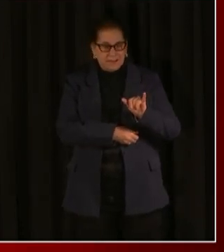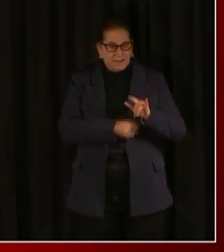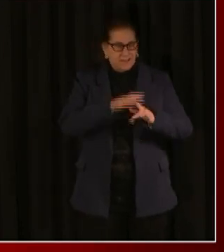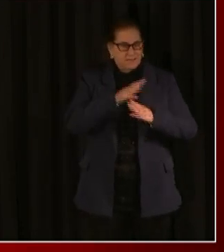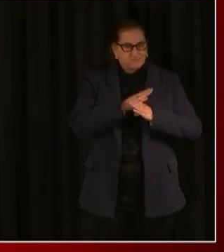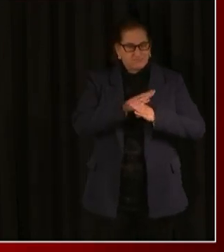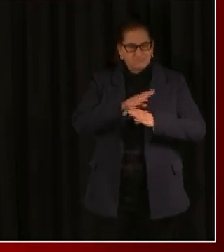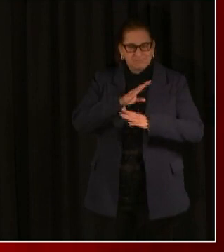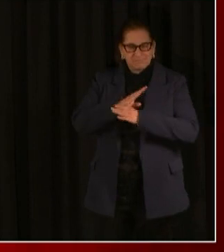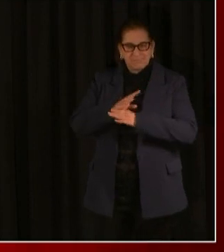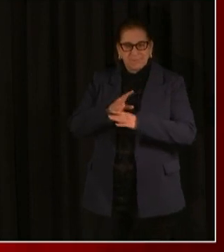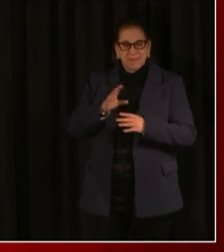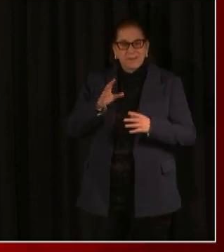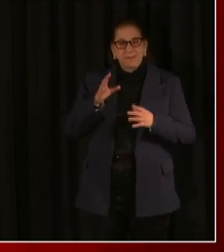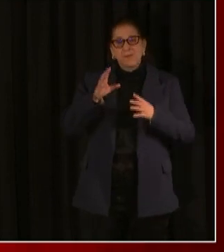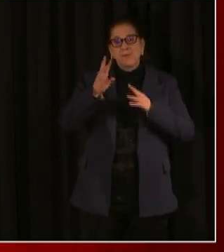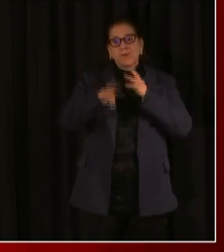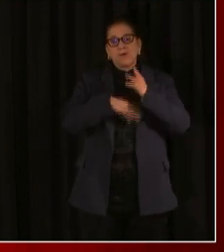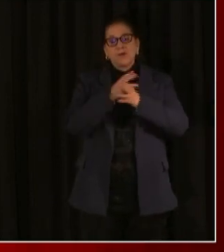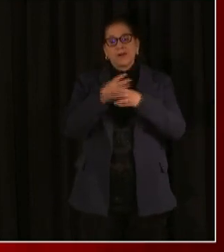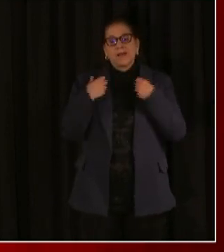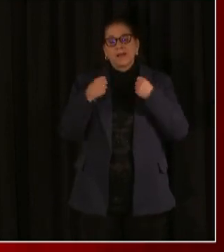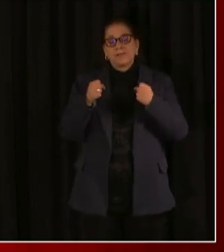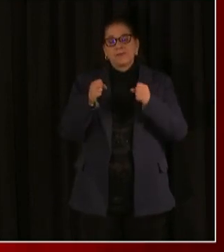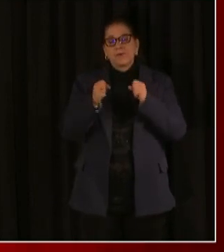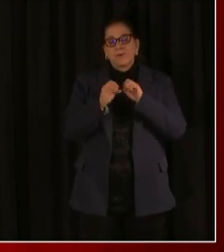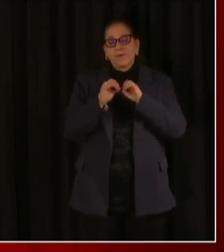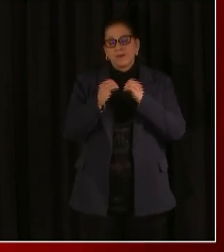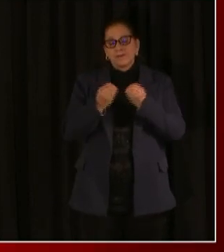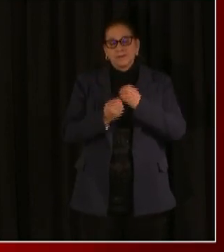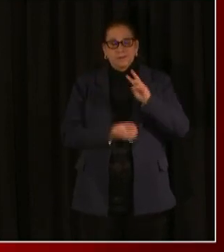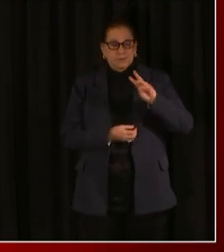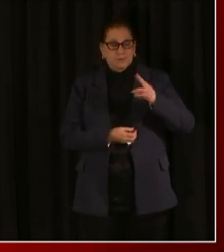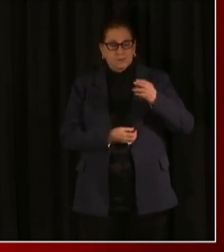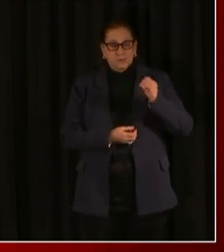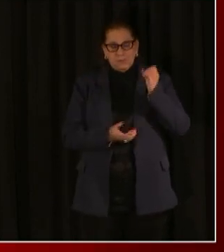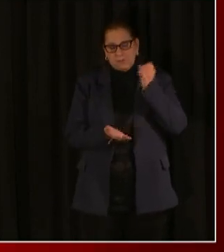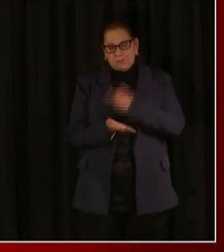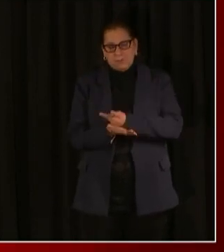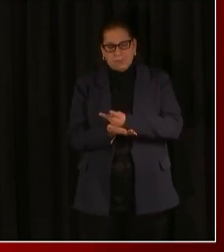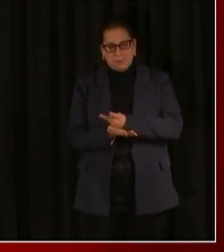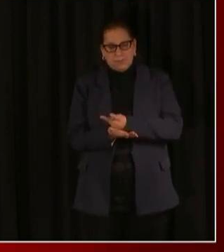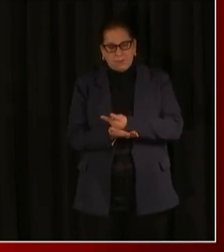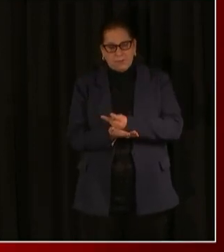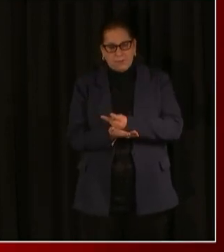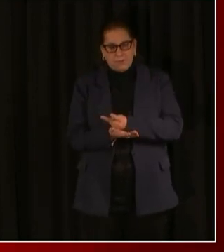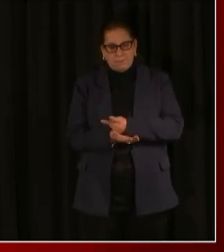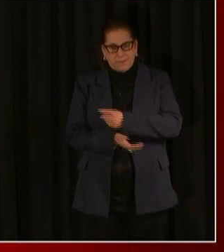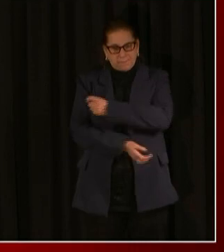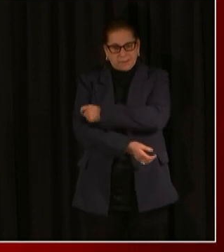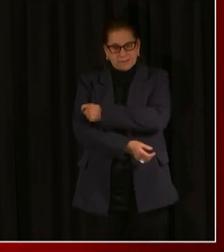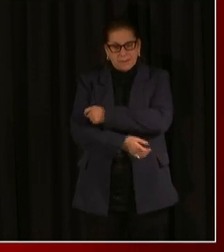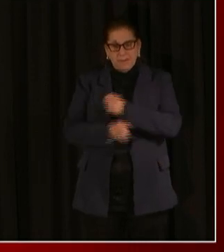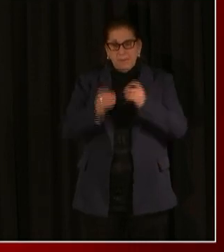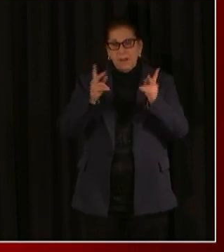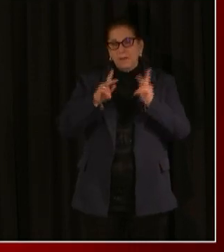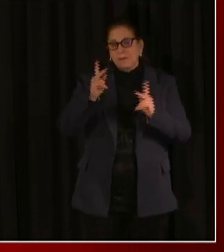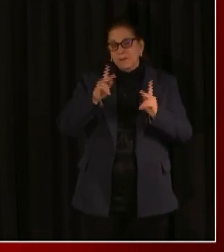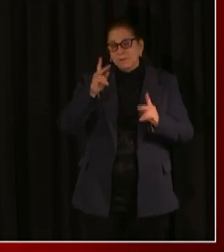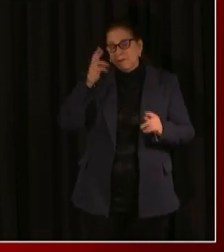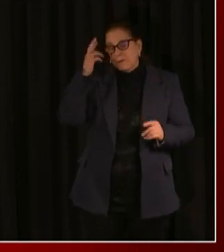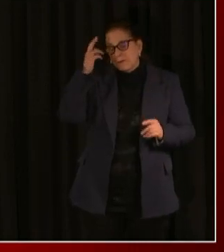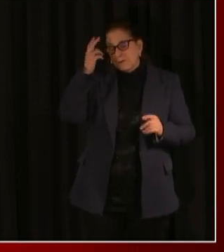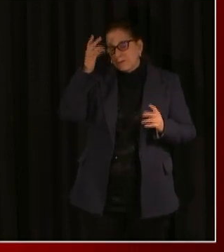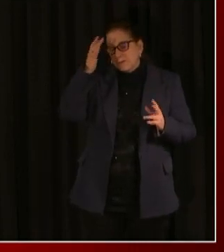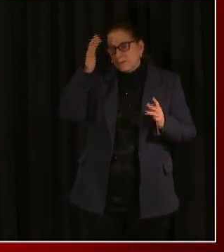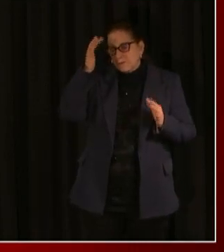degrades. A common thing that people are worried about is that it alters your DNA. It doesn't enter the cell nucleus. It cannot affect your